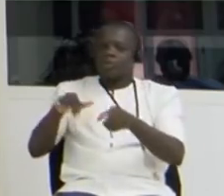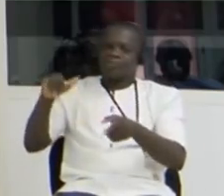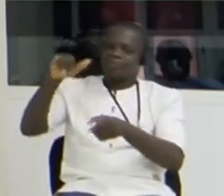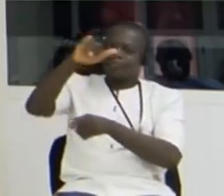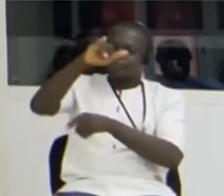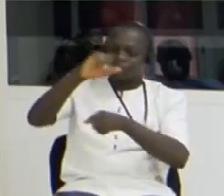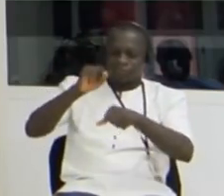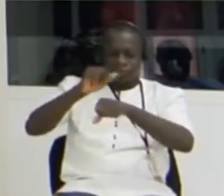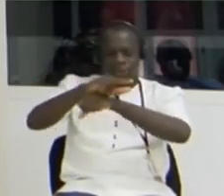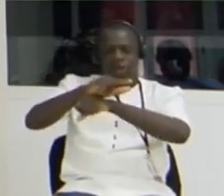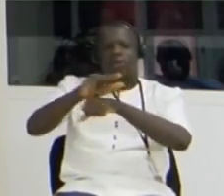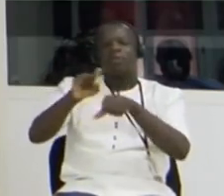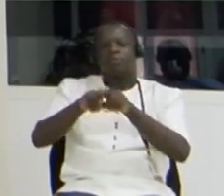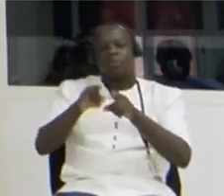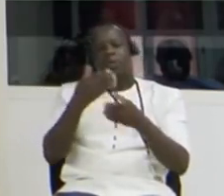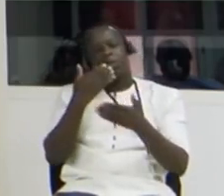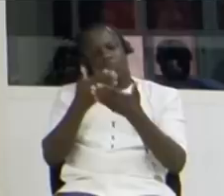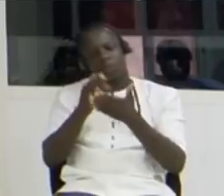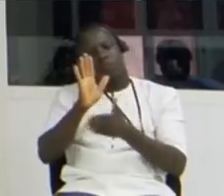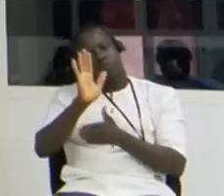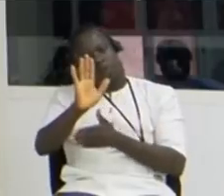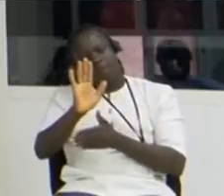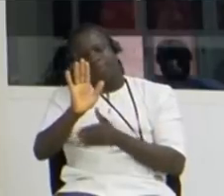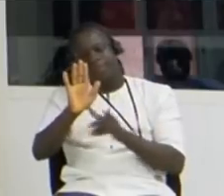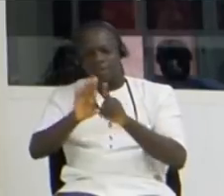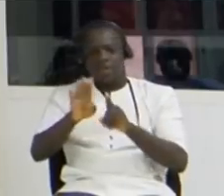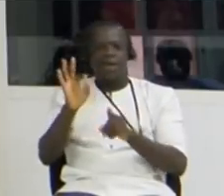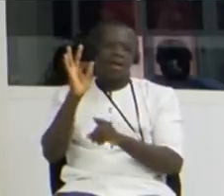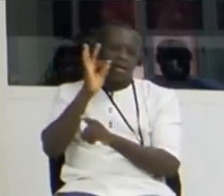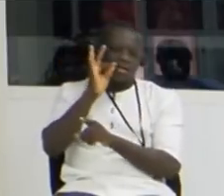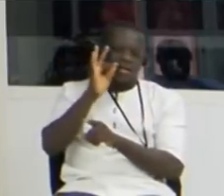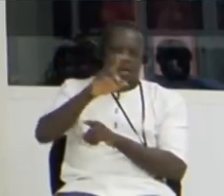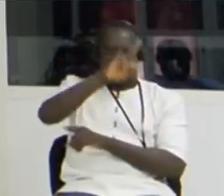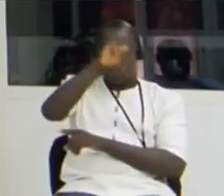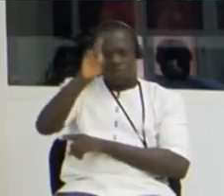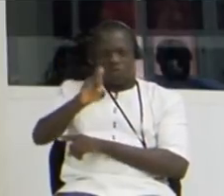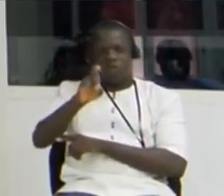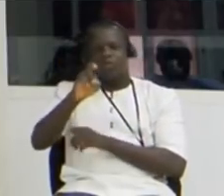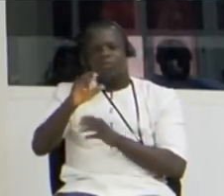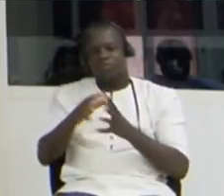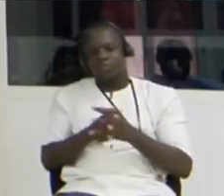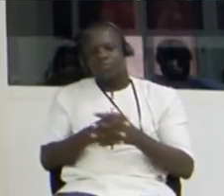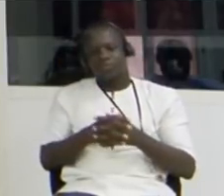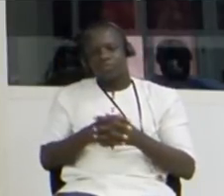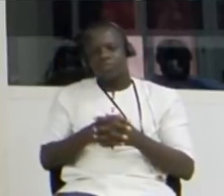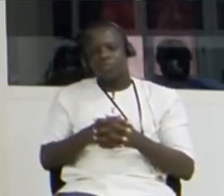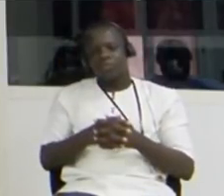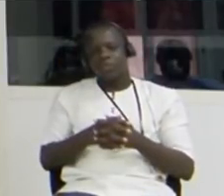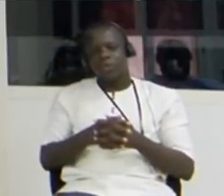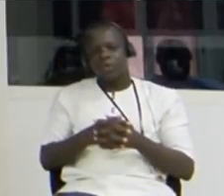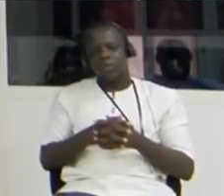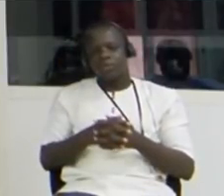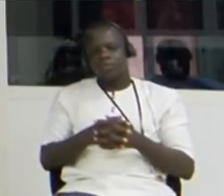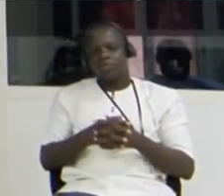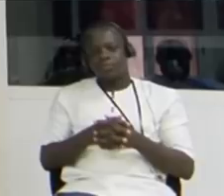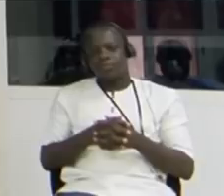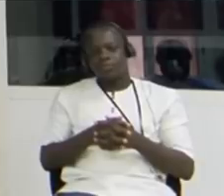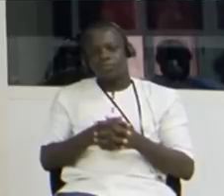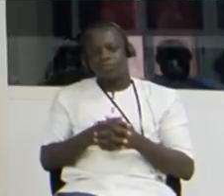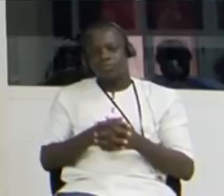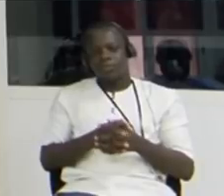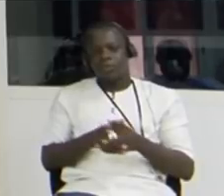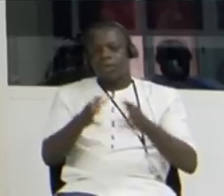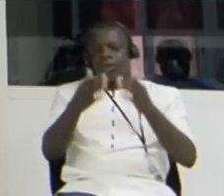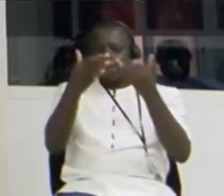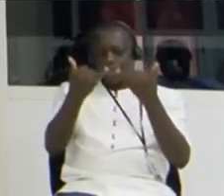and your answer. I'm sorry. Thank you very much. Tell us how you progressed through